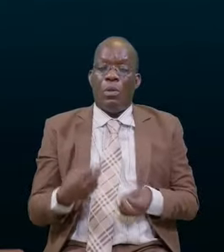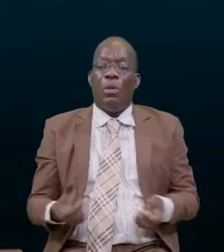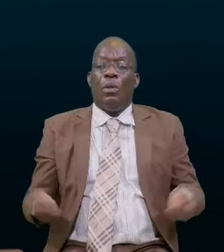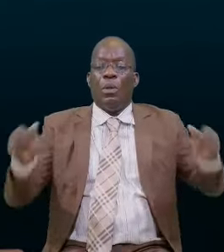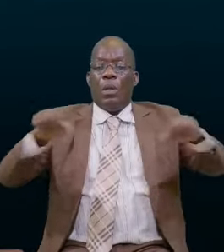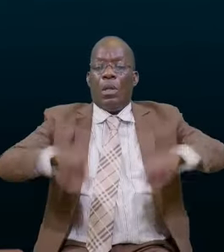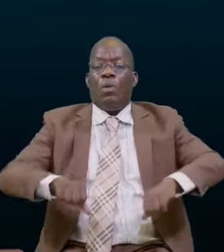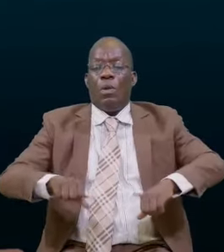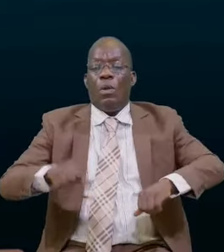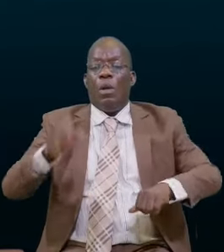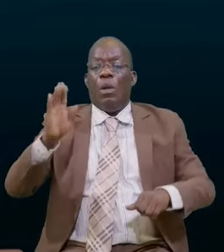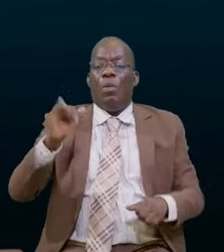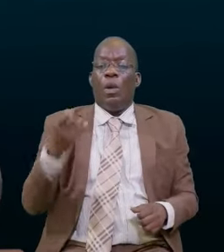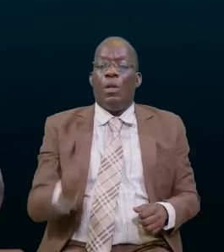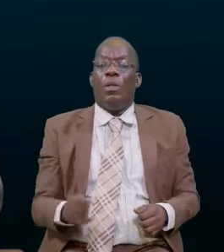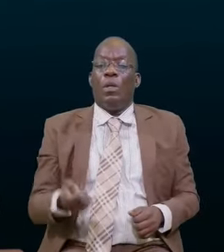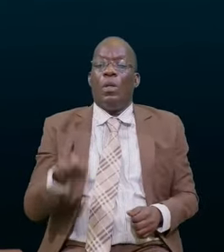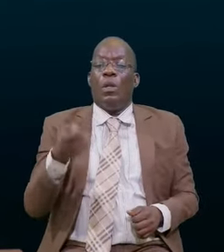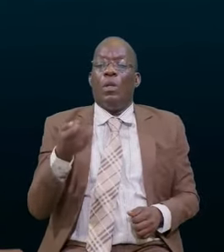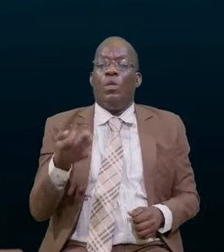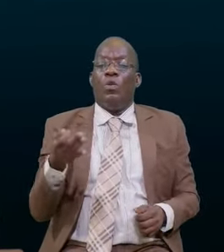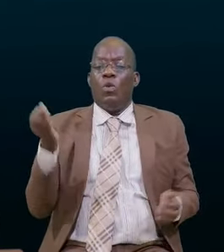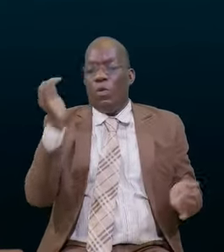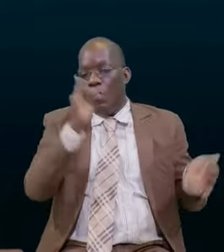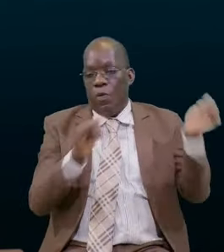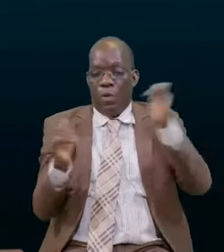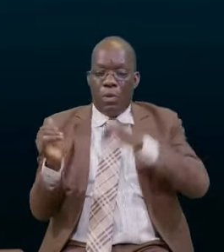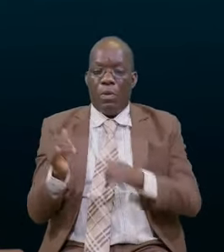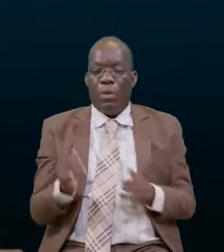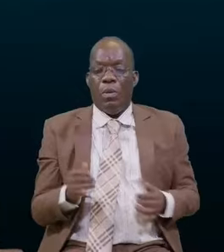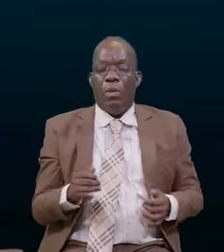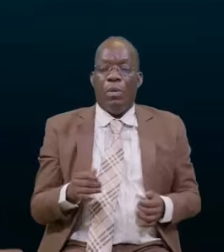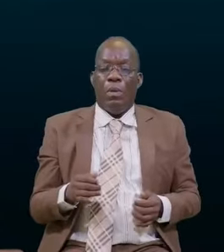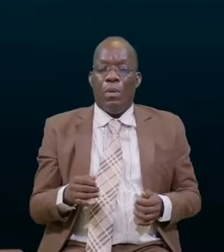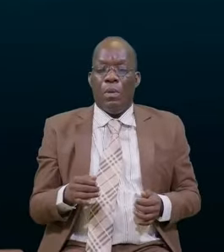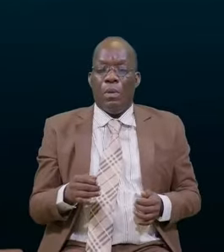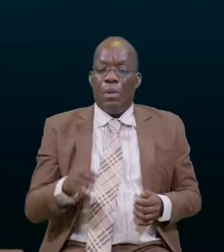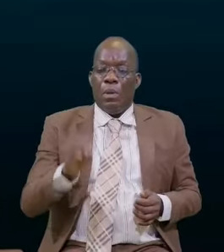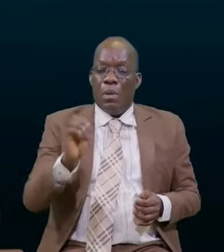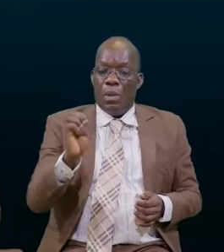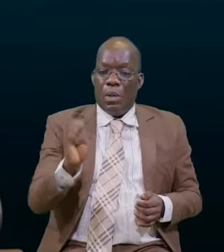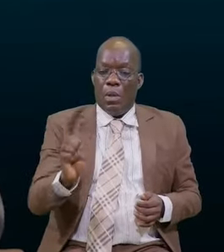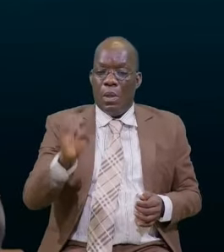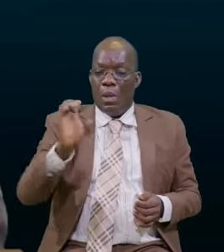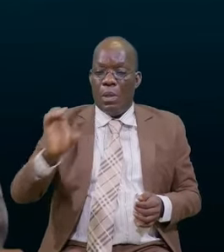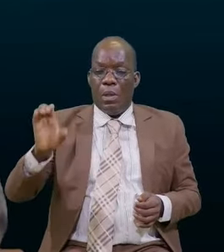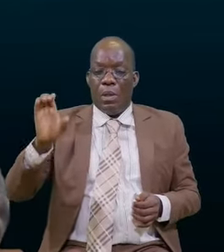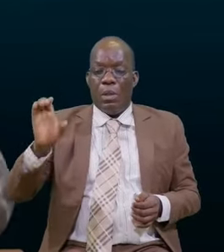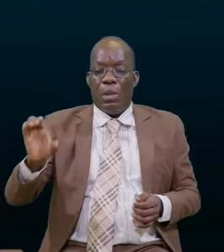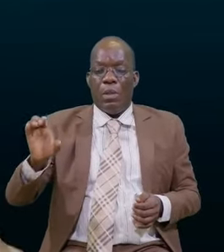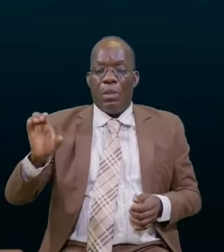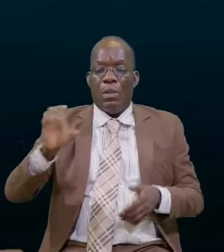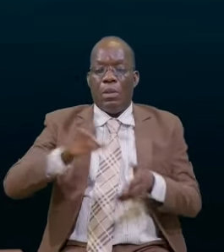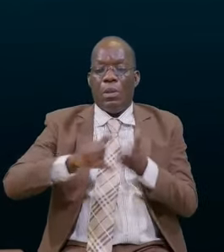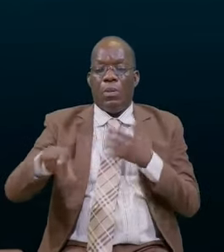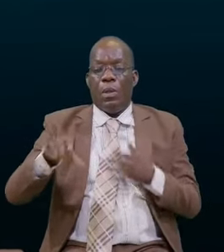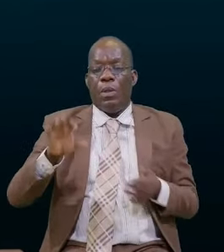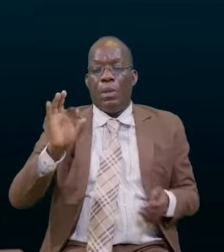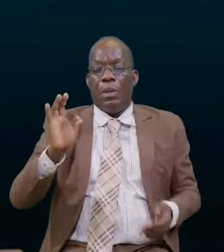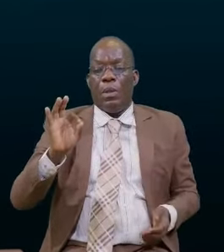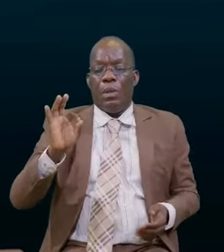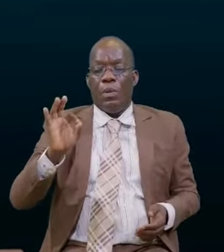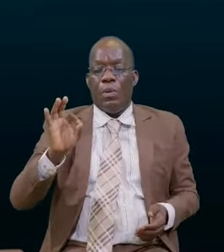little Folly damnation by the little Folly in the Book of Ecclesiastes chapter 10 I read verse